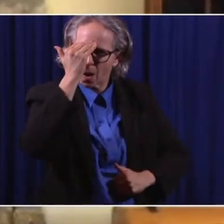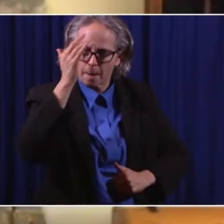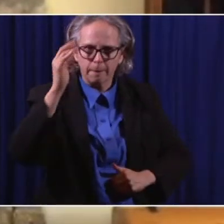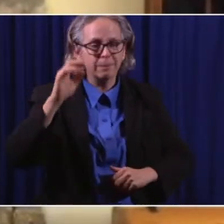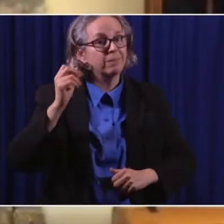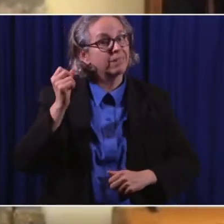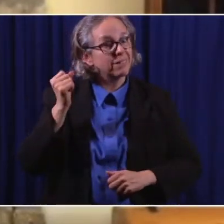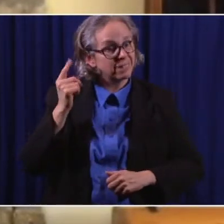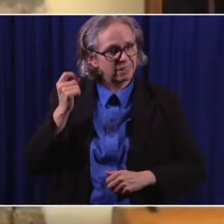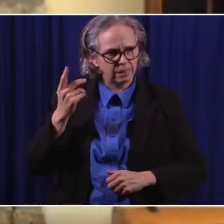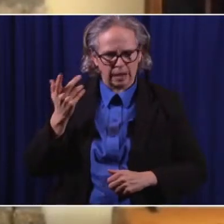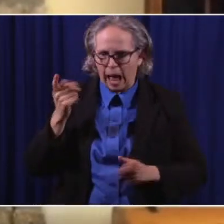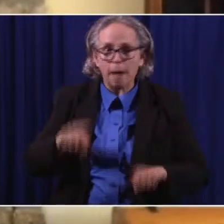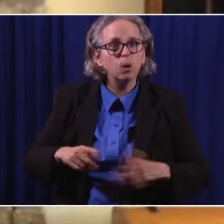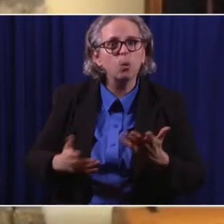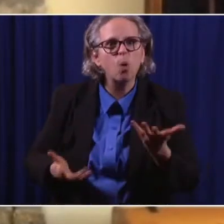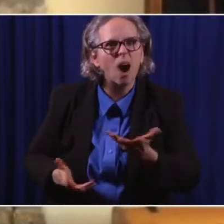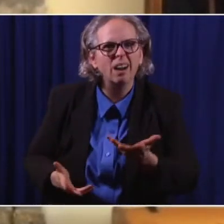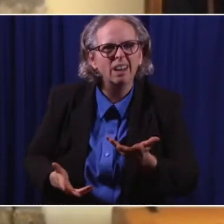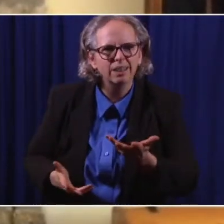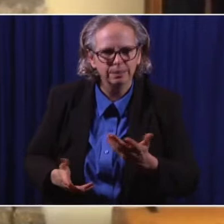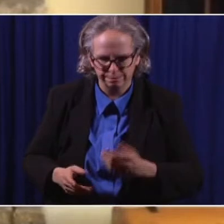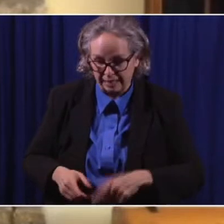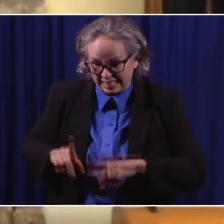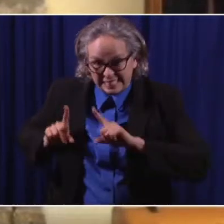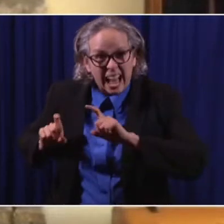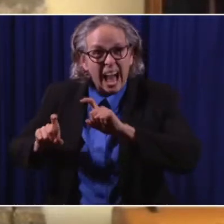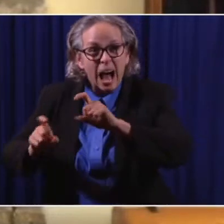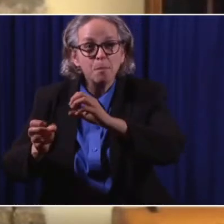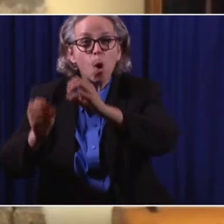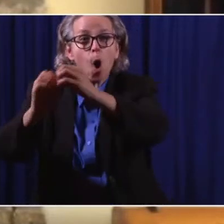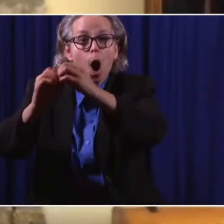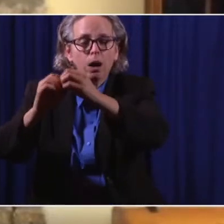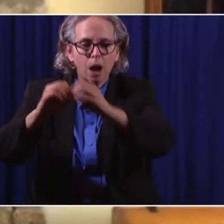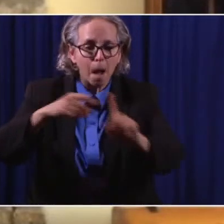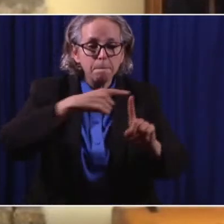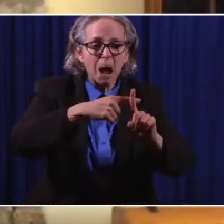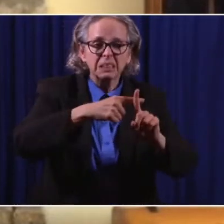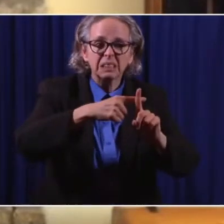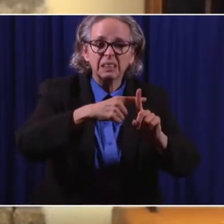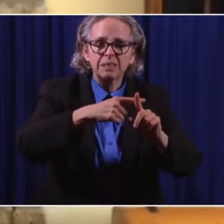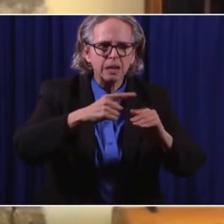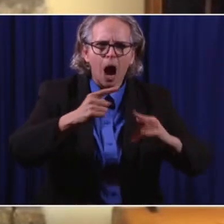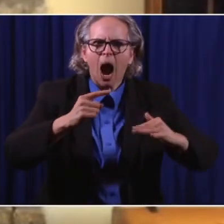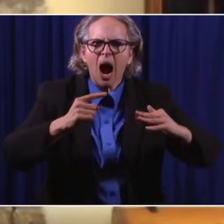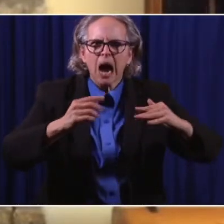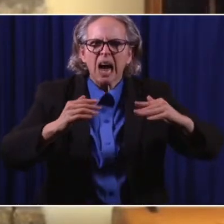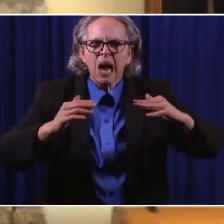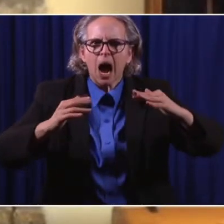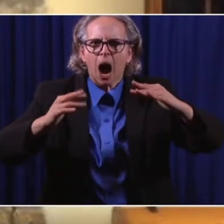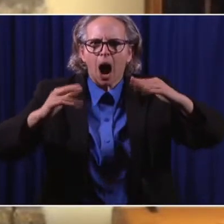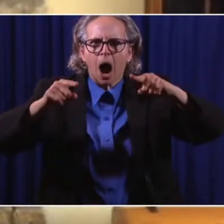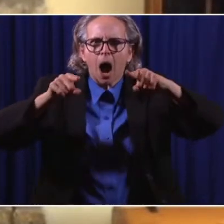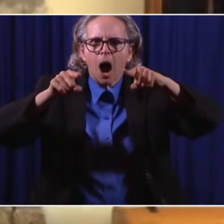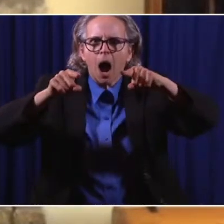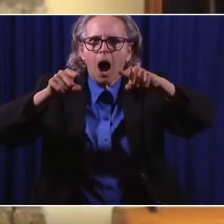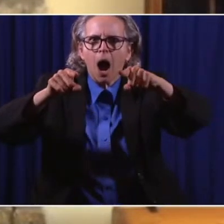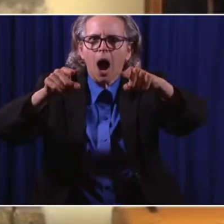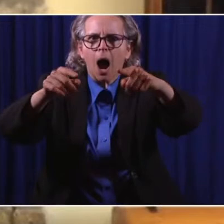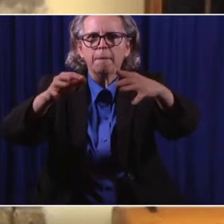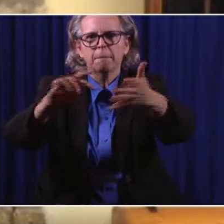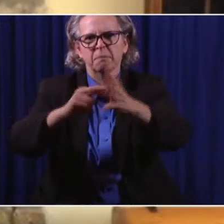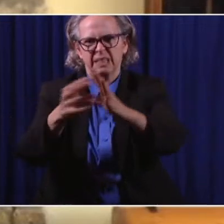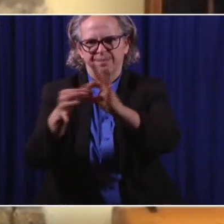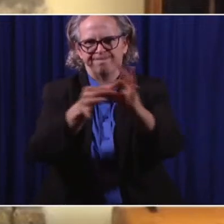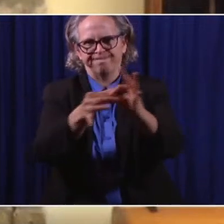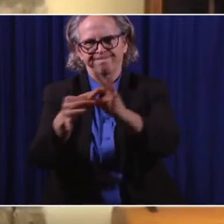down. That is not what's happened. As our cases, yes, our cases have gone up, but our positivity has